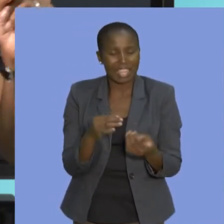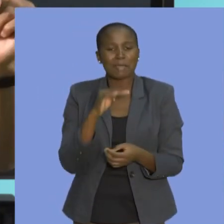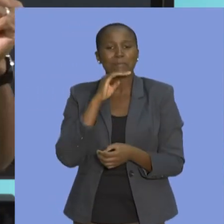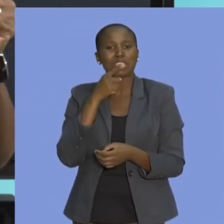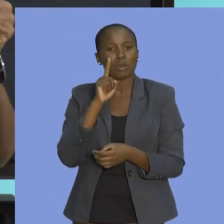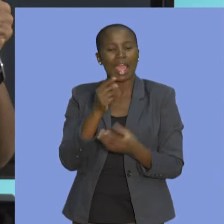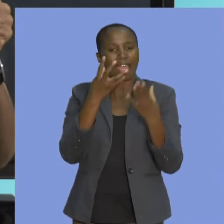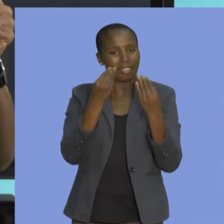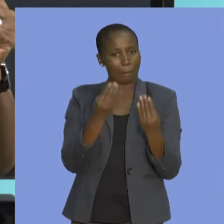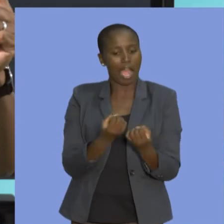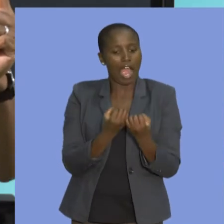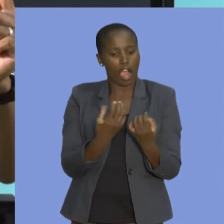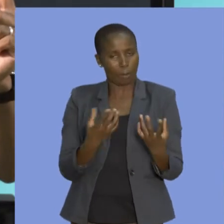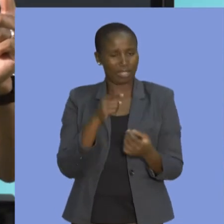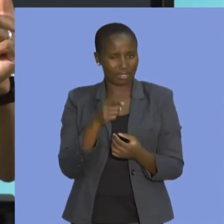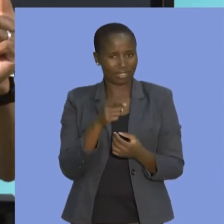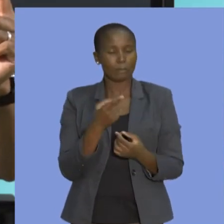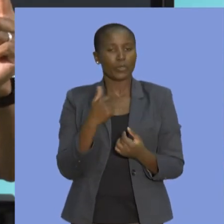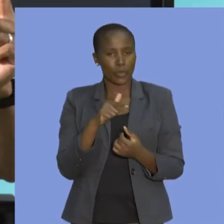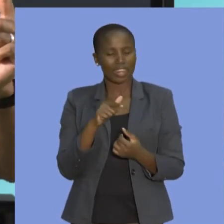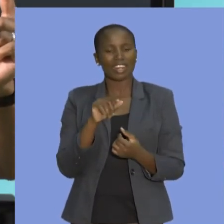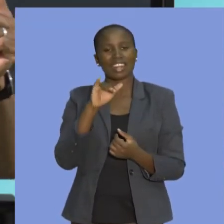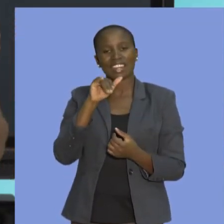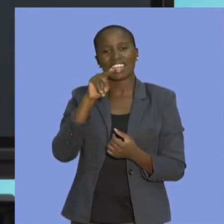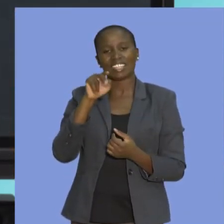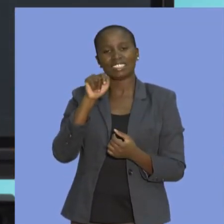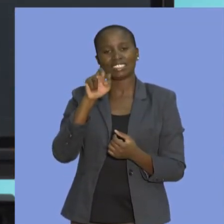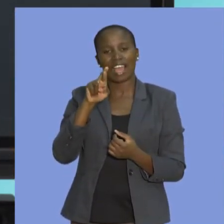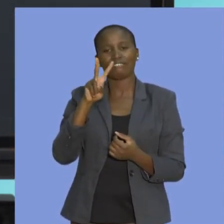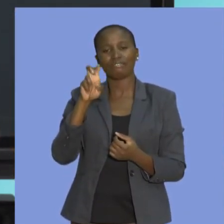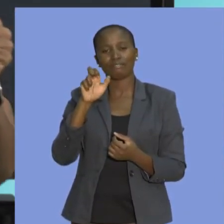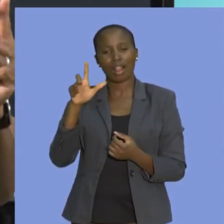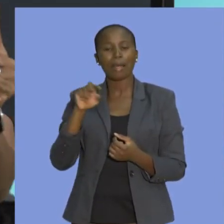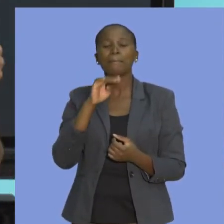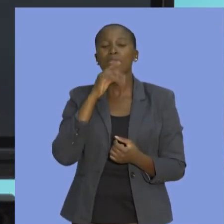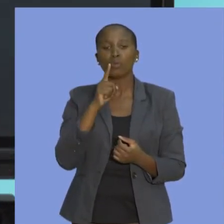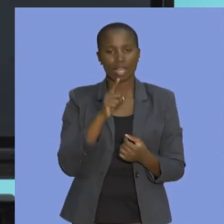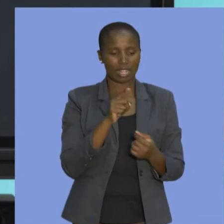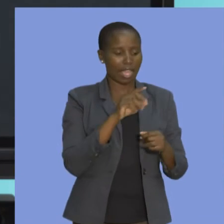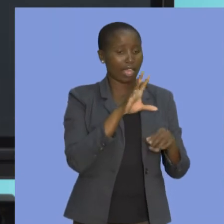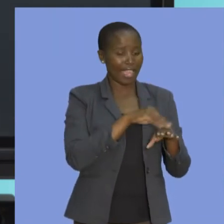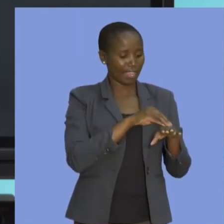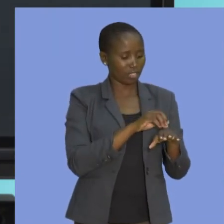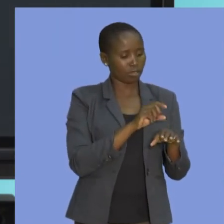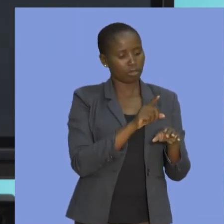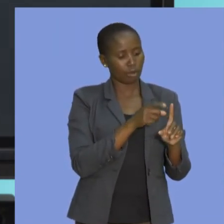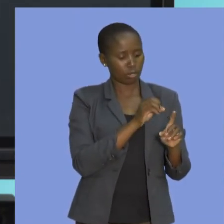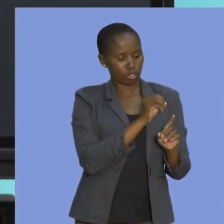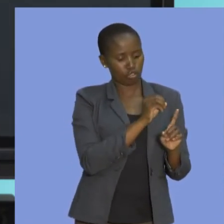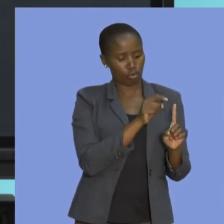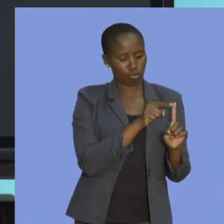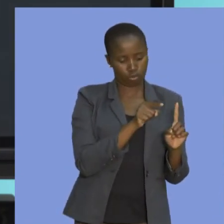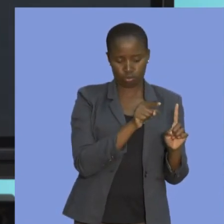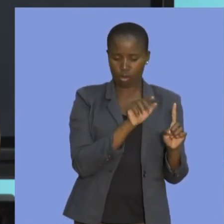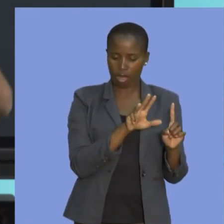the interval, meaning from the 0 to 9, 9 to 20, that will be the